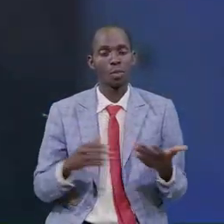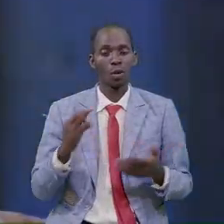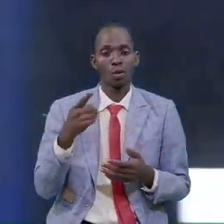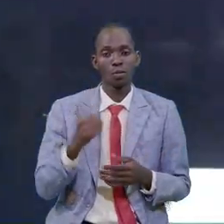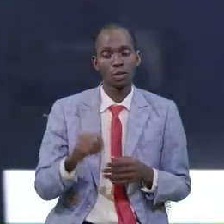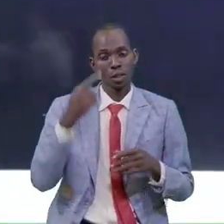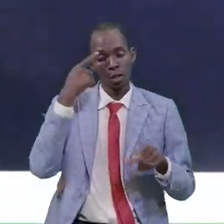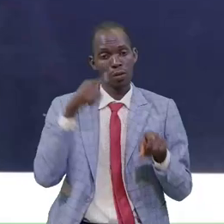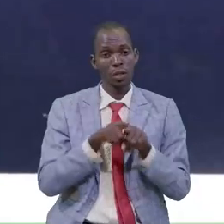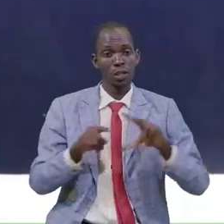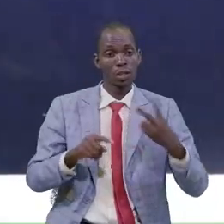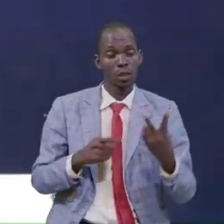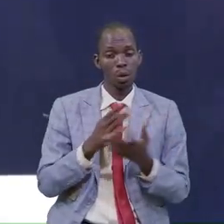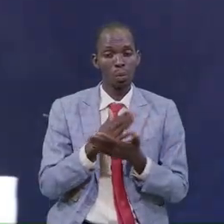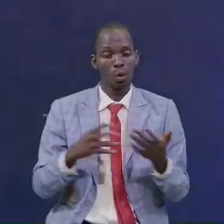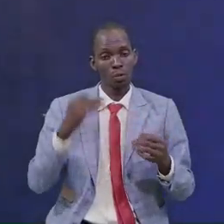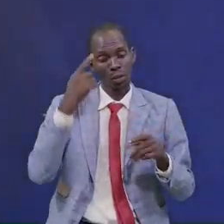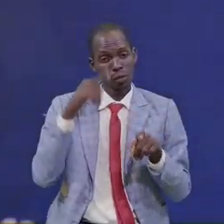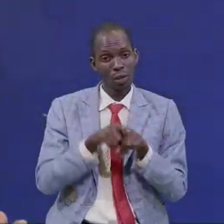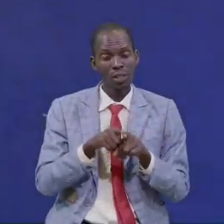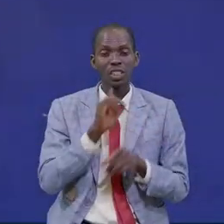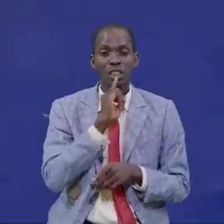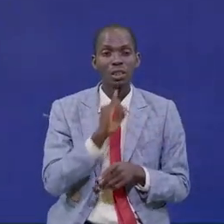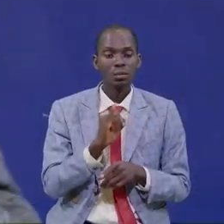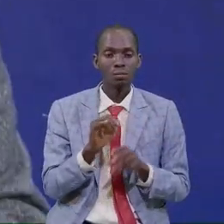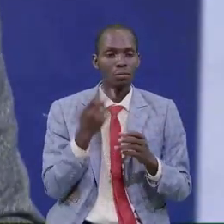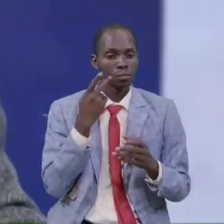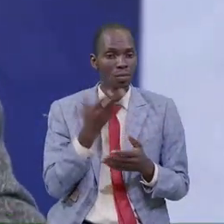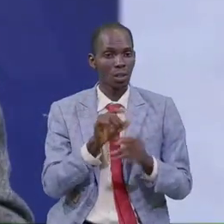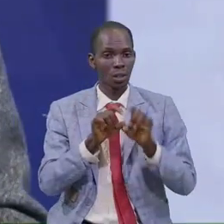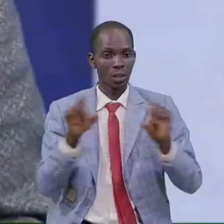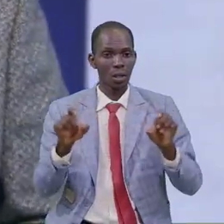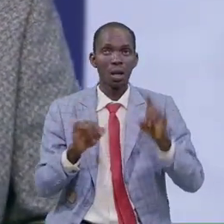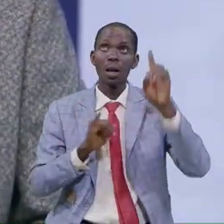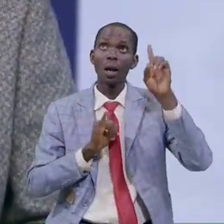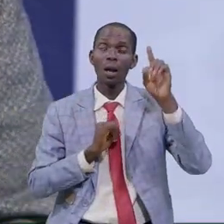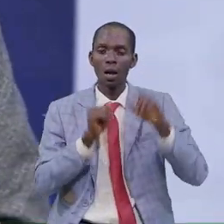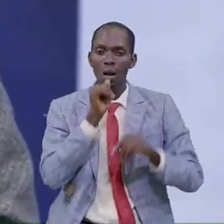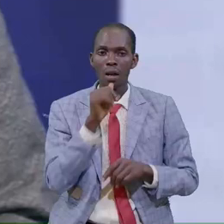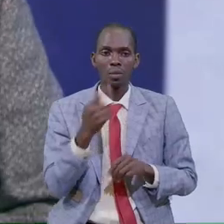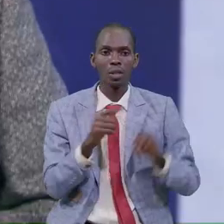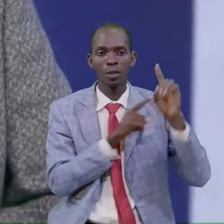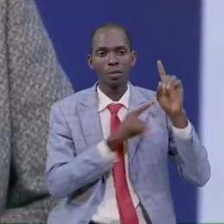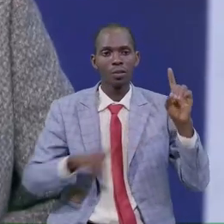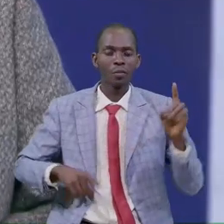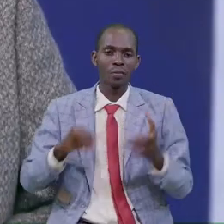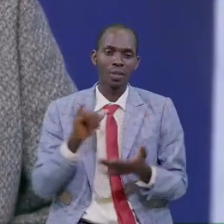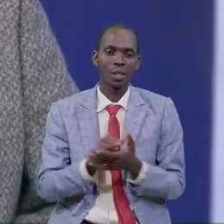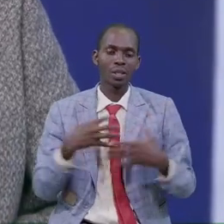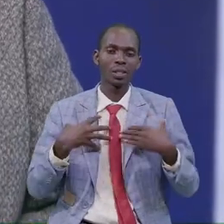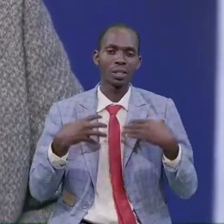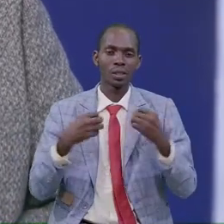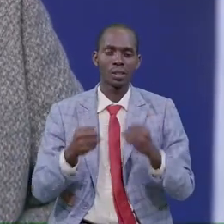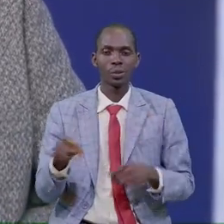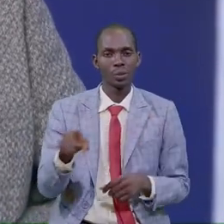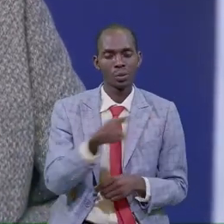covenant. I am the Lord that healeth thee. La deuxième partie de l'alliance dit, car je suis l'Éternel qui